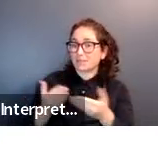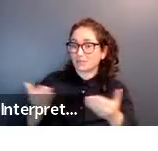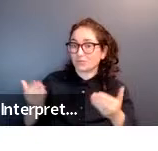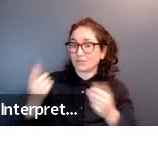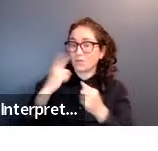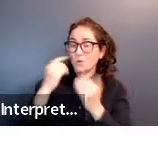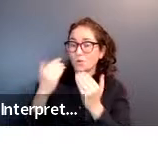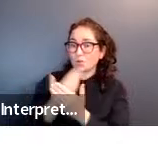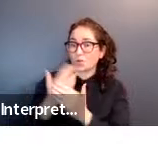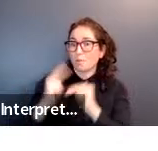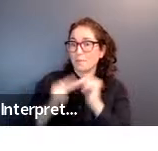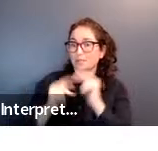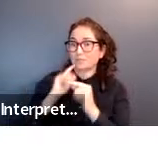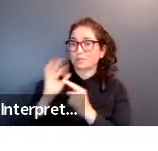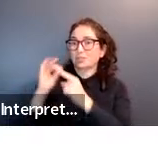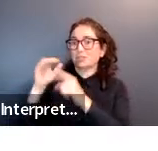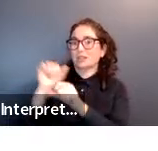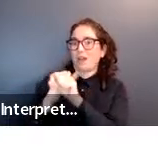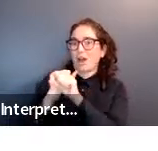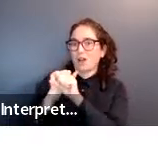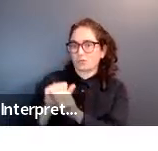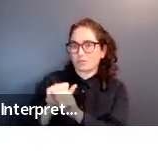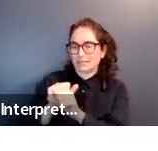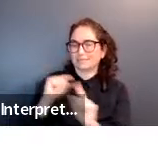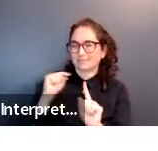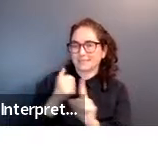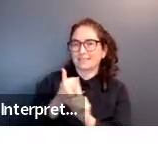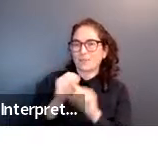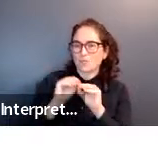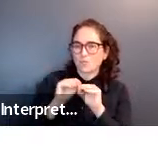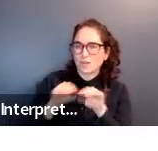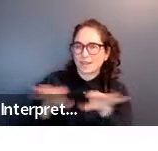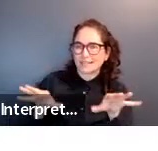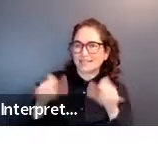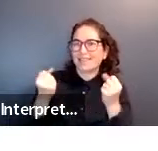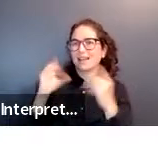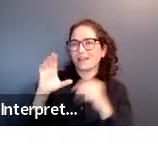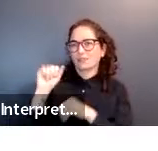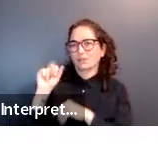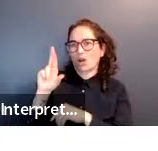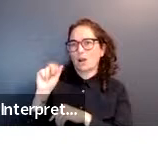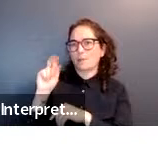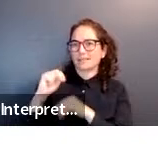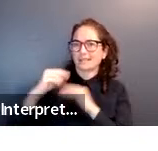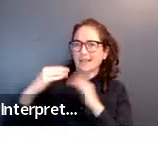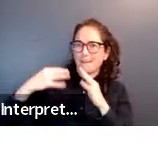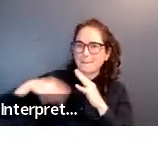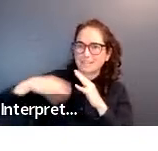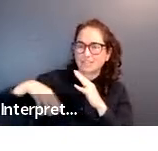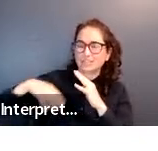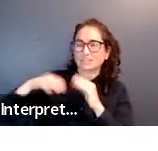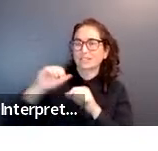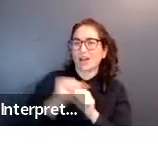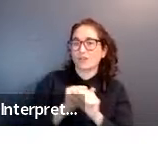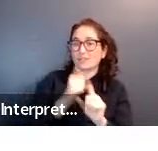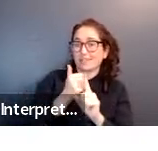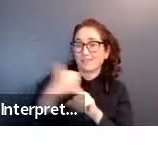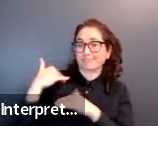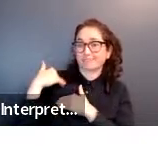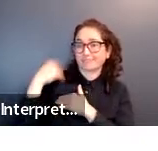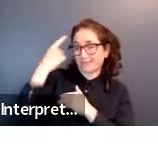buildings, particularly concrete, releases a lot of carbon emissions. Concrete is supposedly responsible